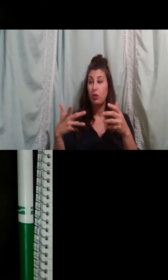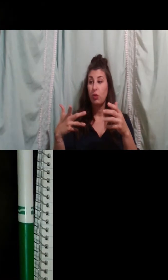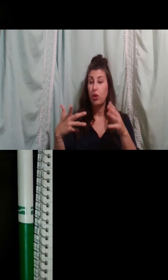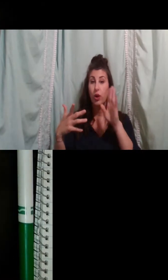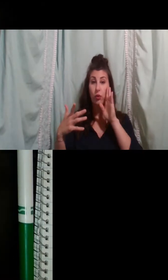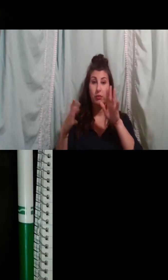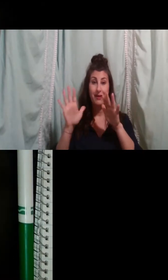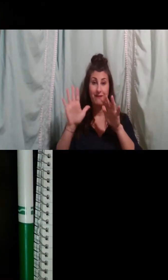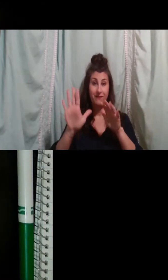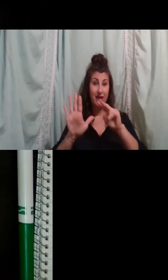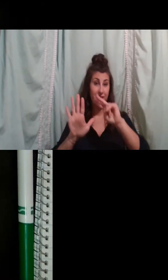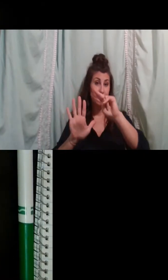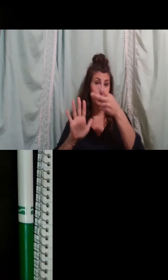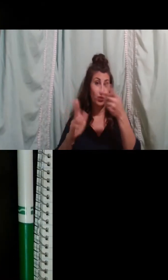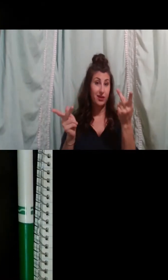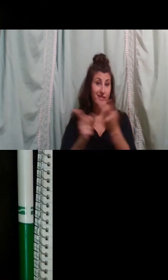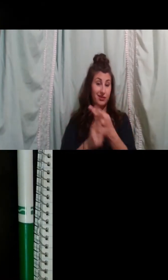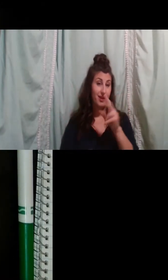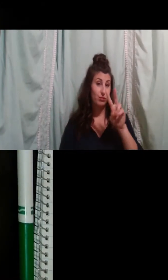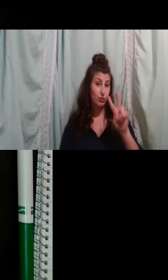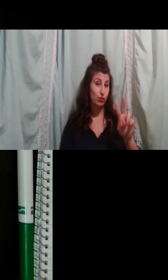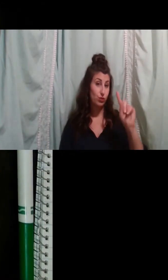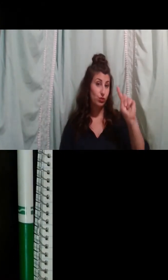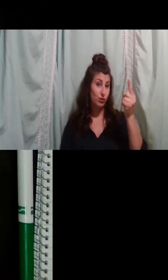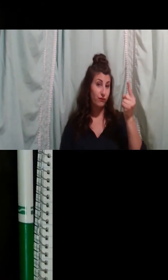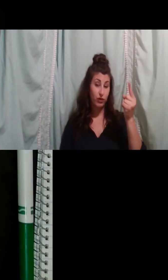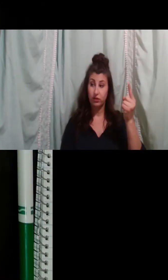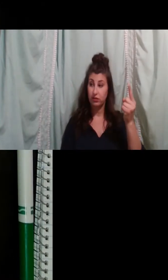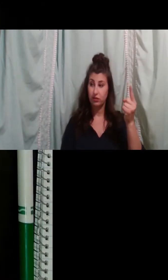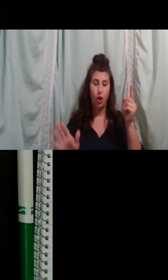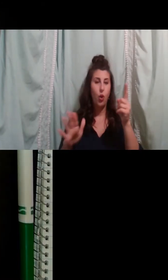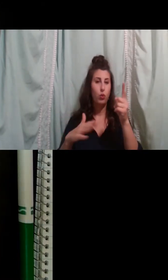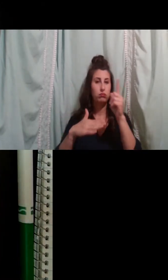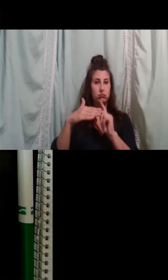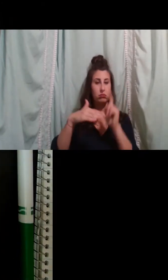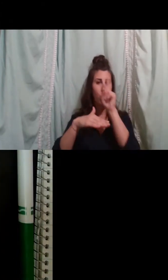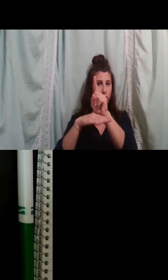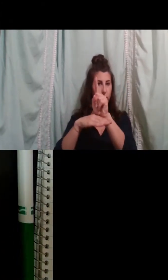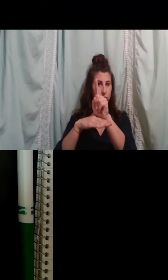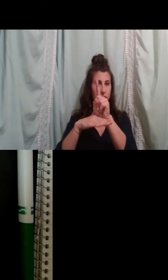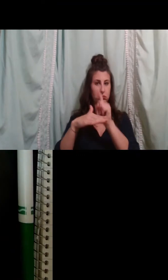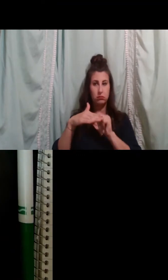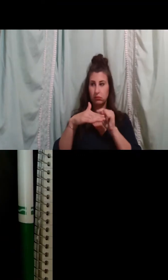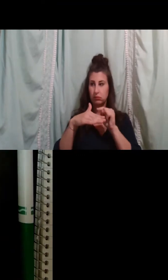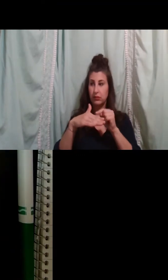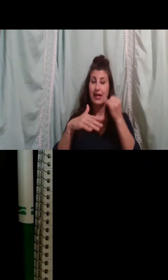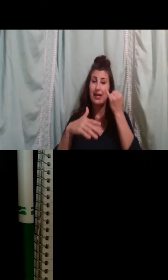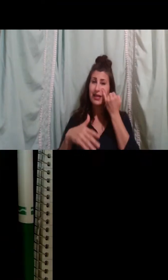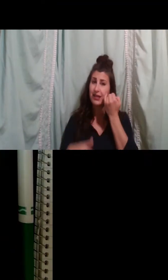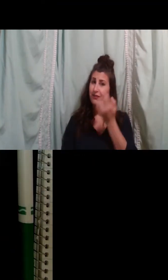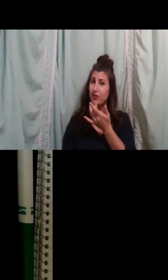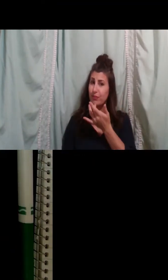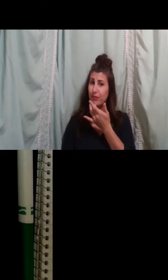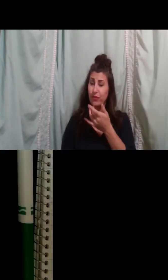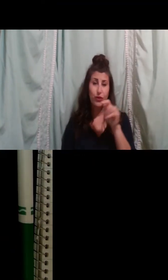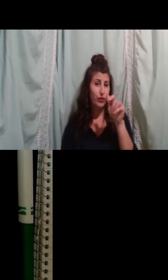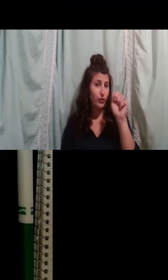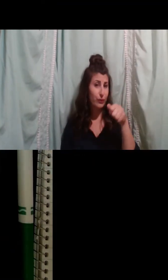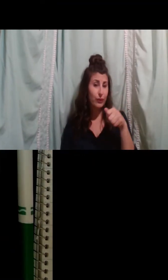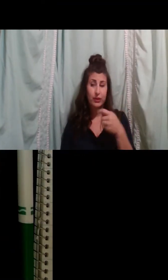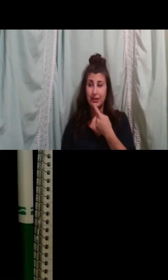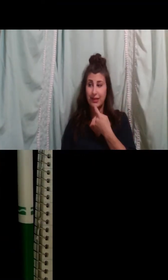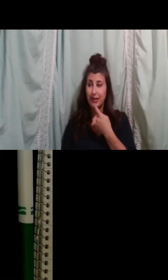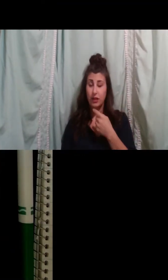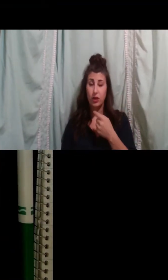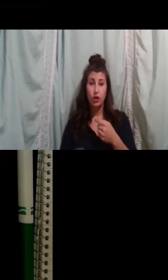And then it's going to be 5 squared times 2 to the 1st over 1. Well, under 1, sorry. If you wanted,